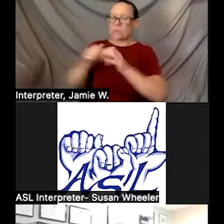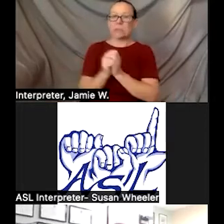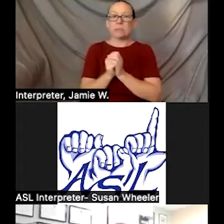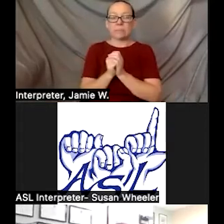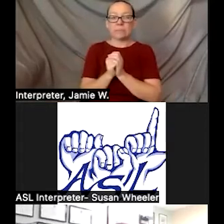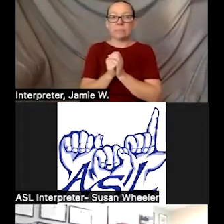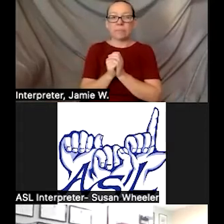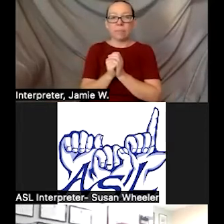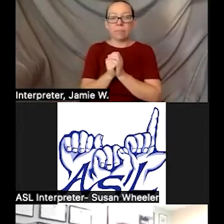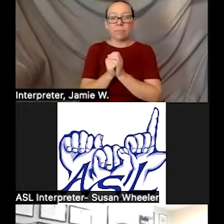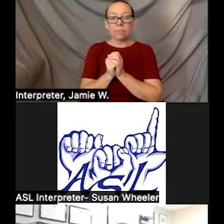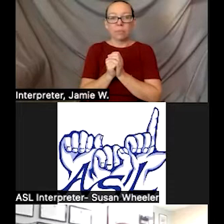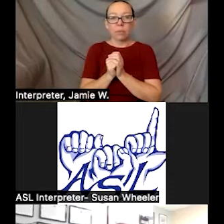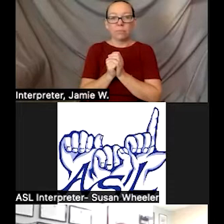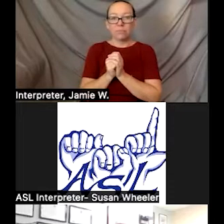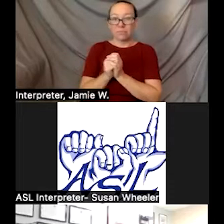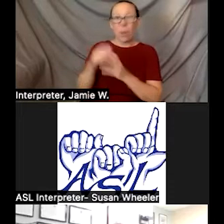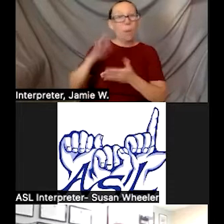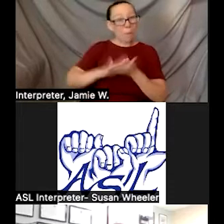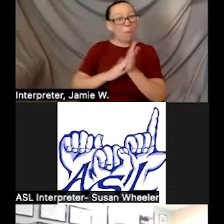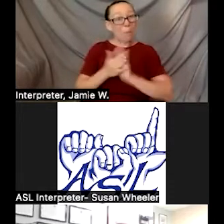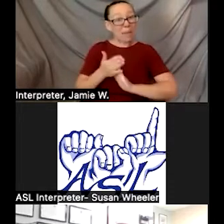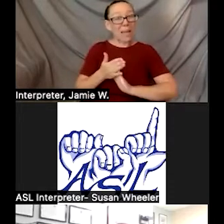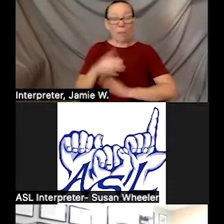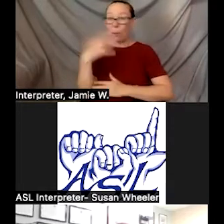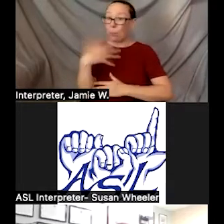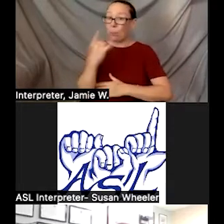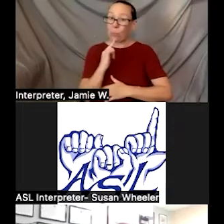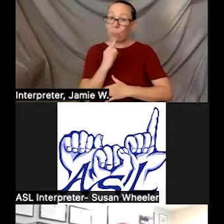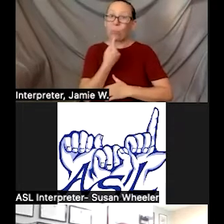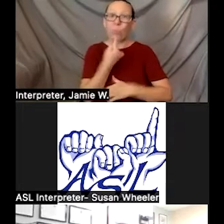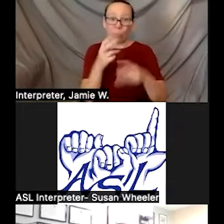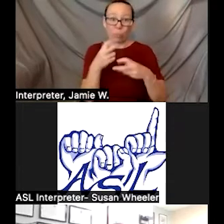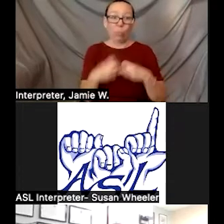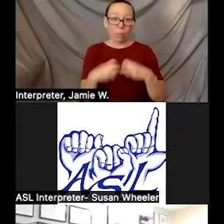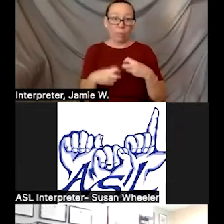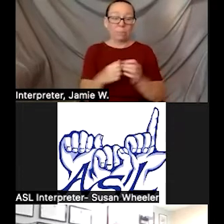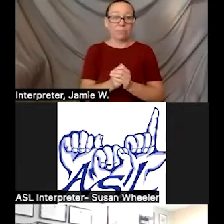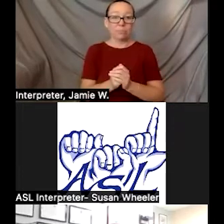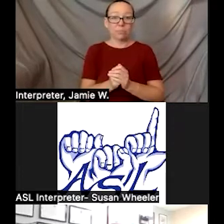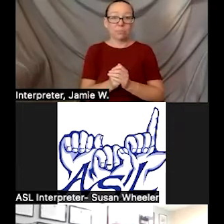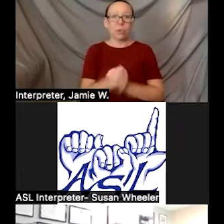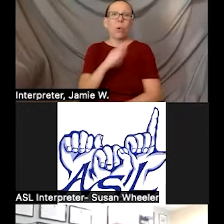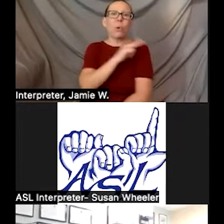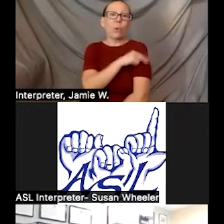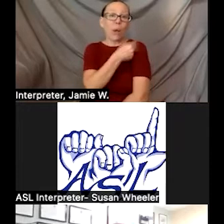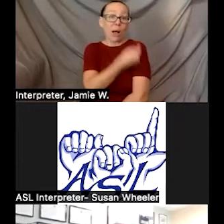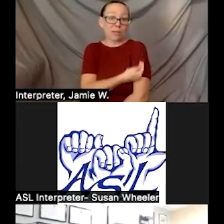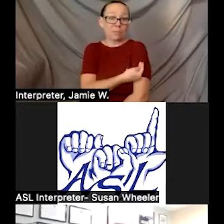on in COVID. That became a very significant problem. Also, hospitals were